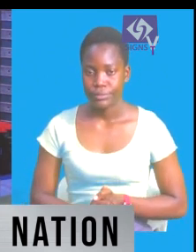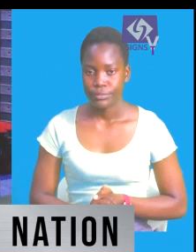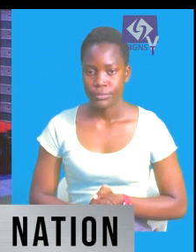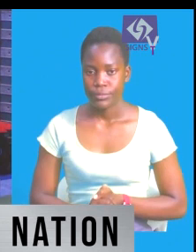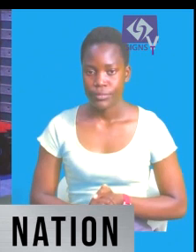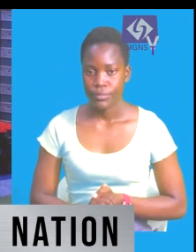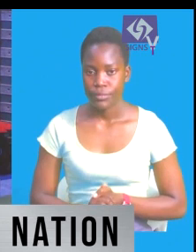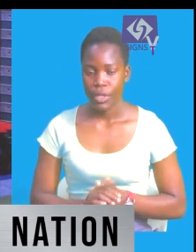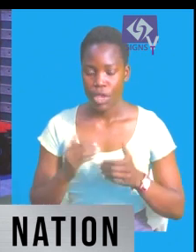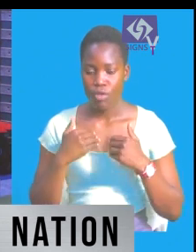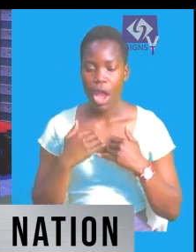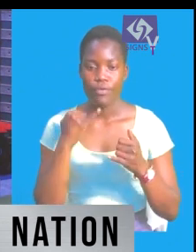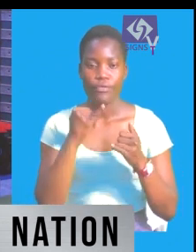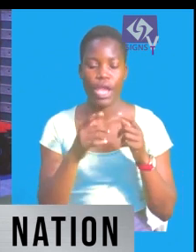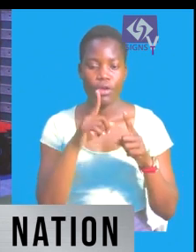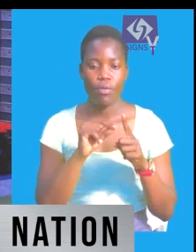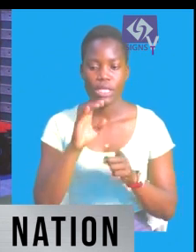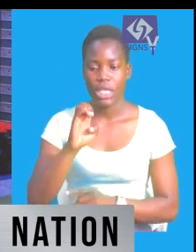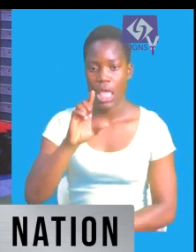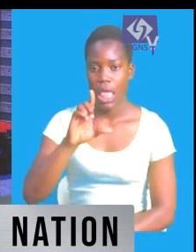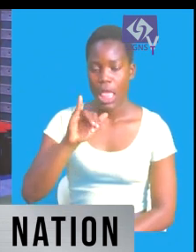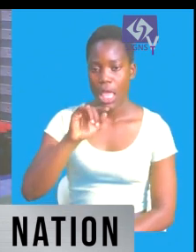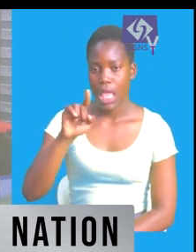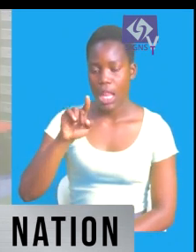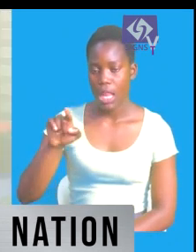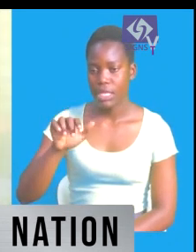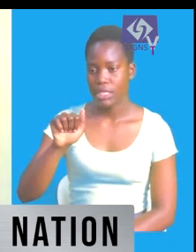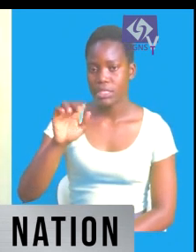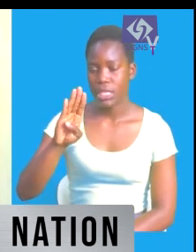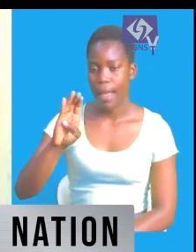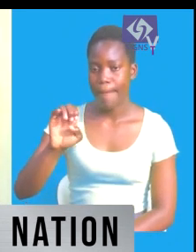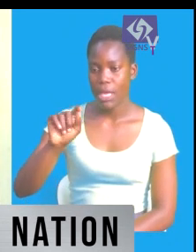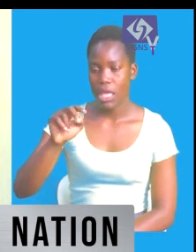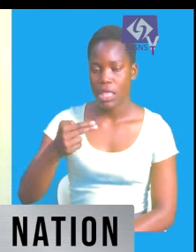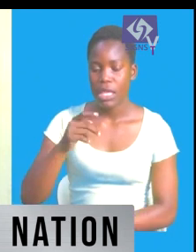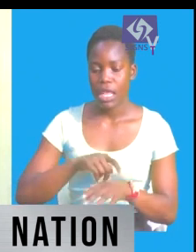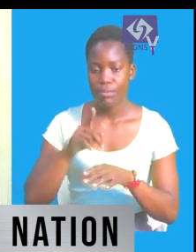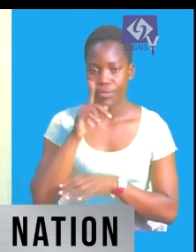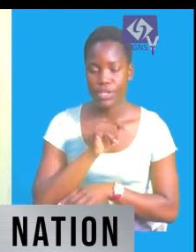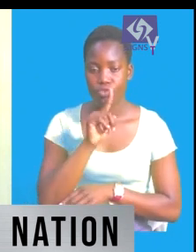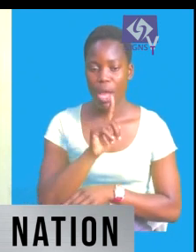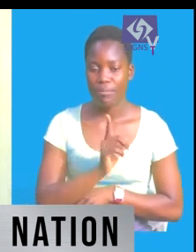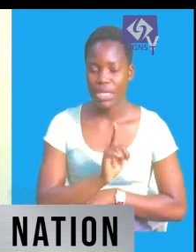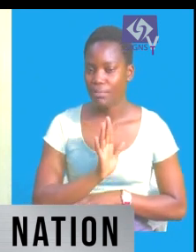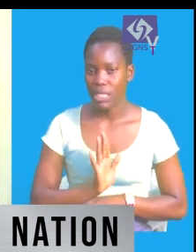you have some final words, Elizabeth, as we wind up in a minute?